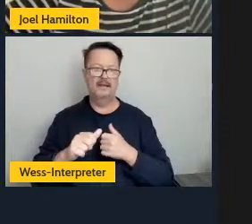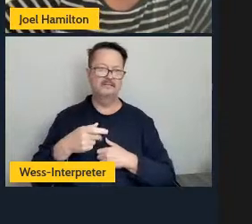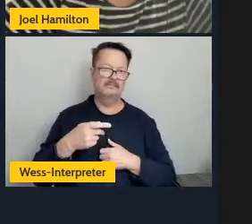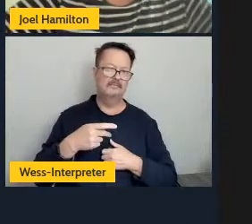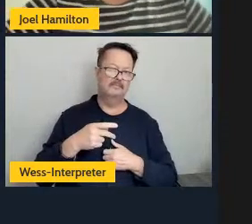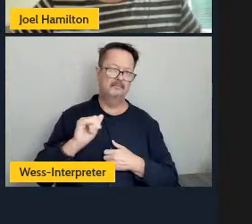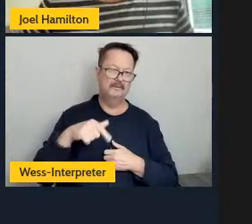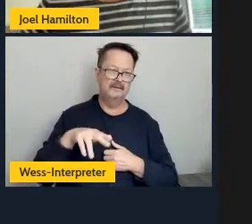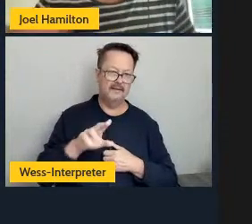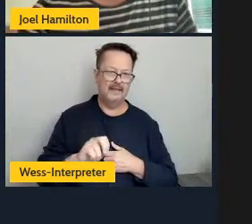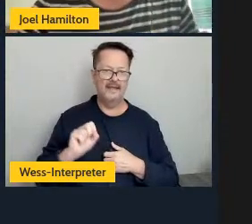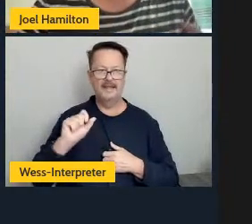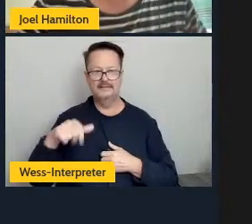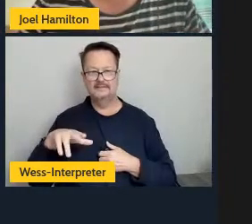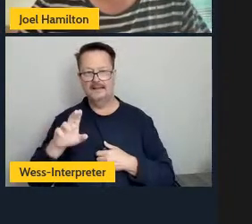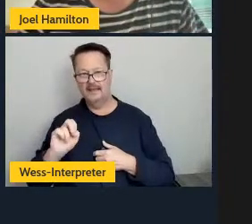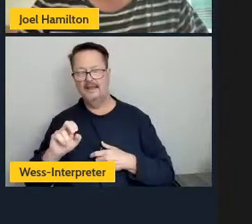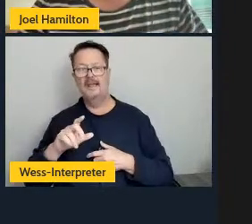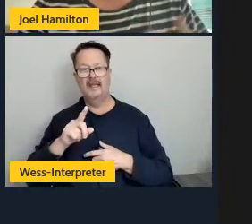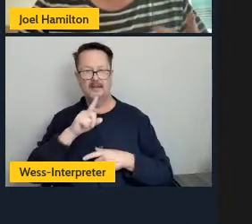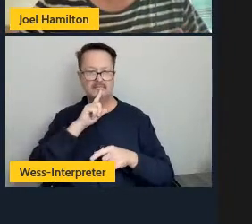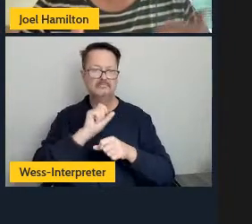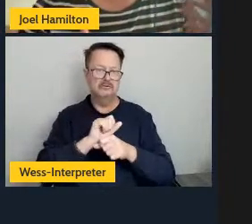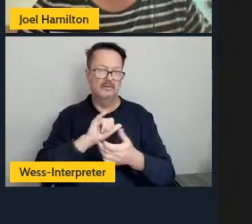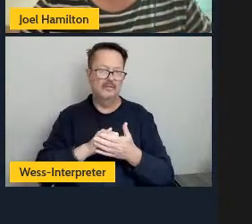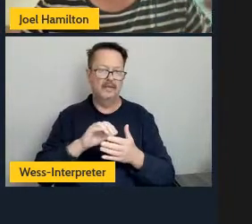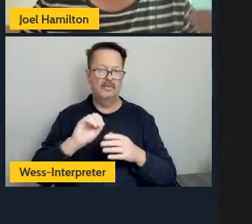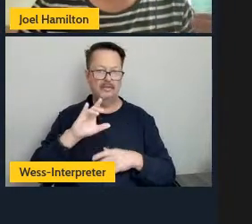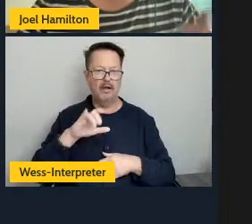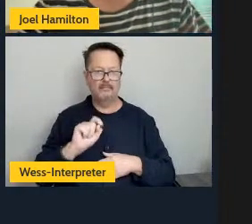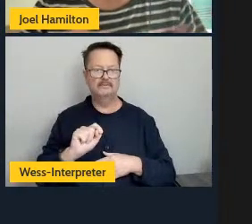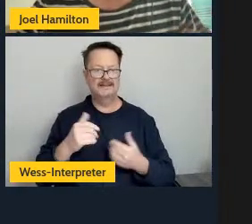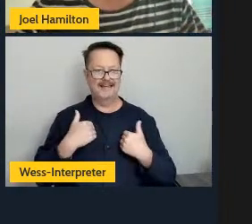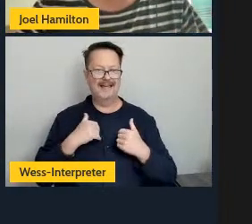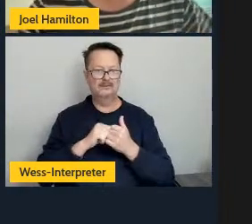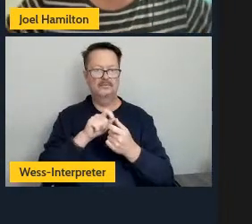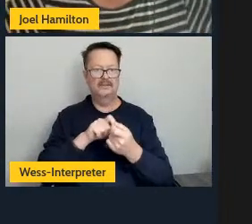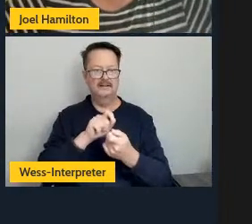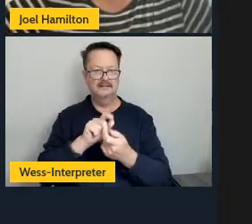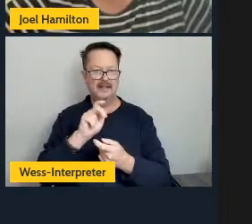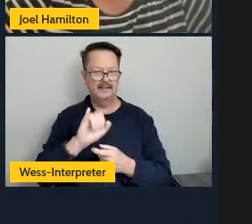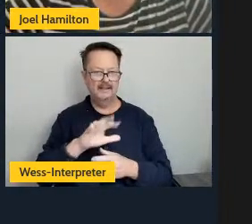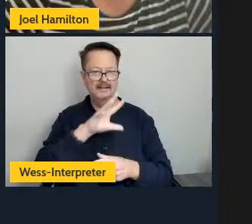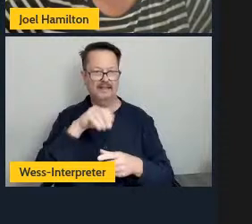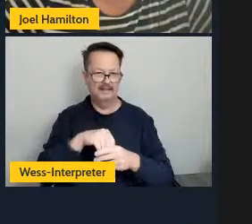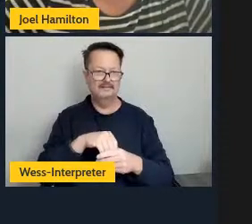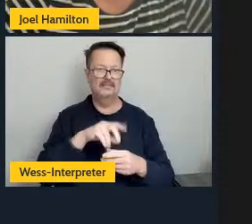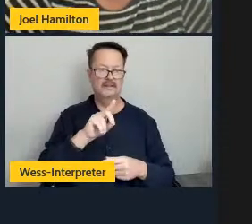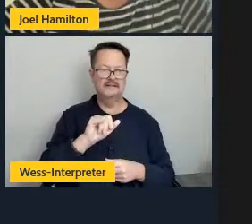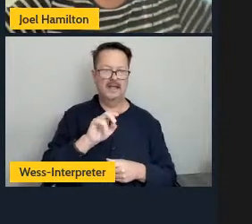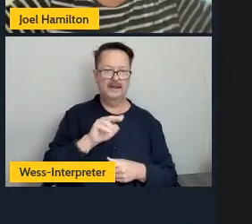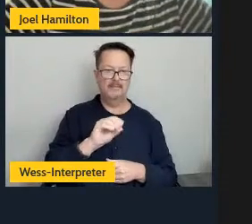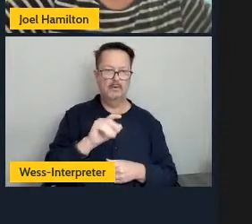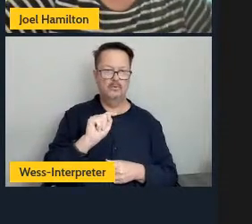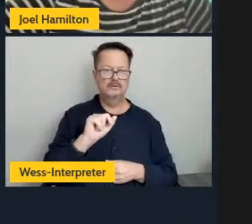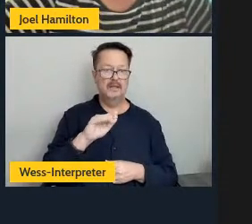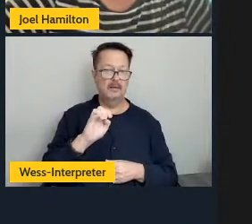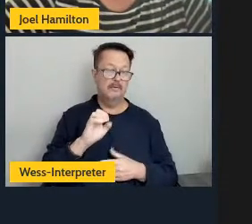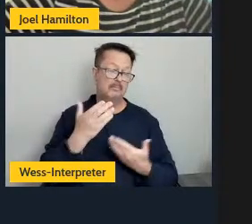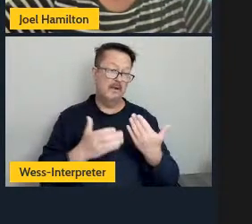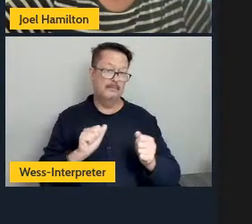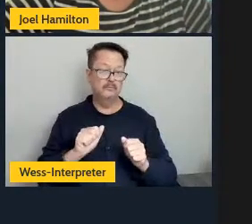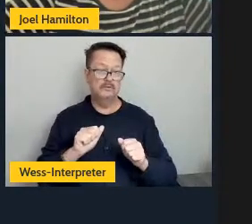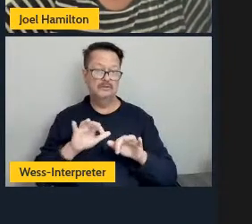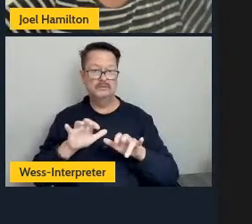pass in an SK, and assert that the object exists with the given keys exists in the Dynamo table. But perhaps we could type this,